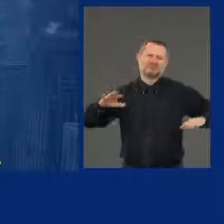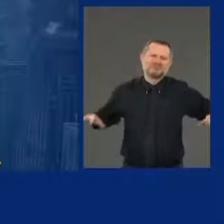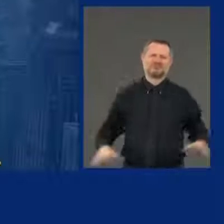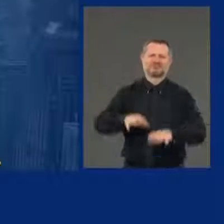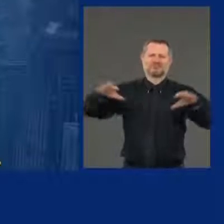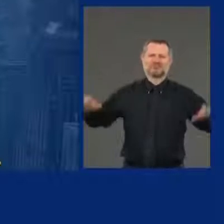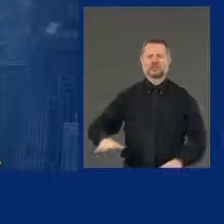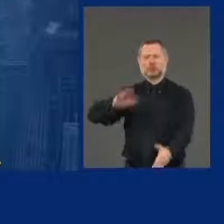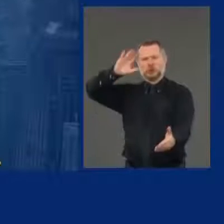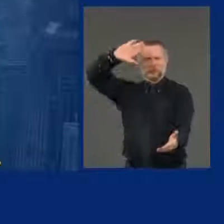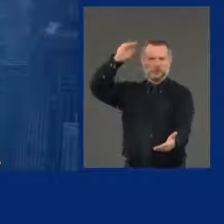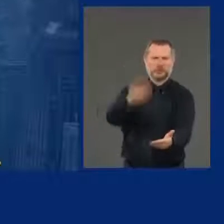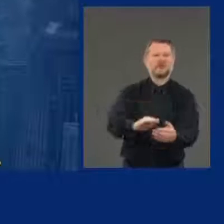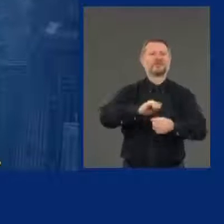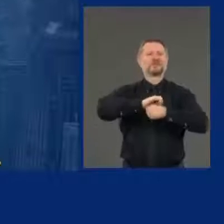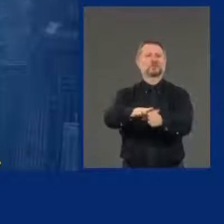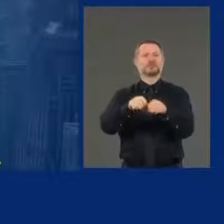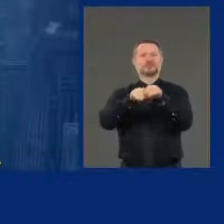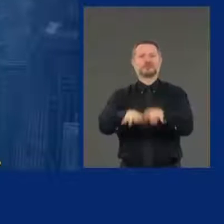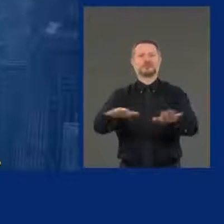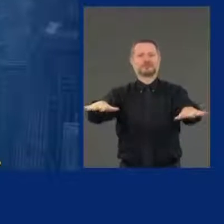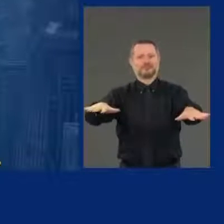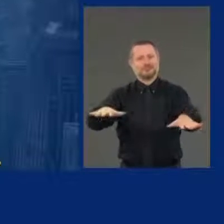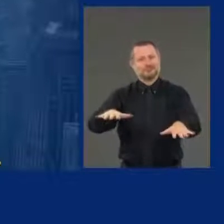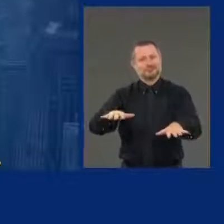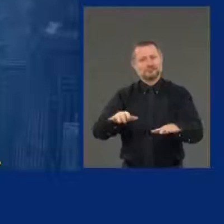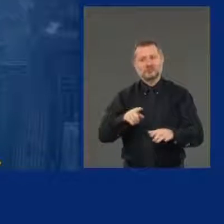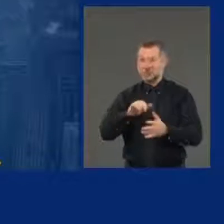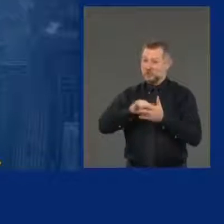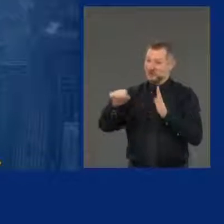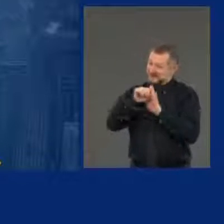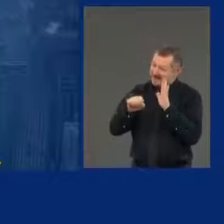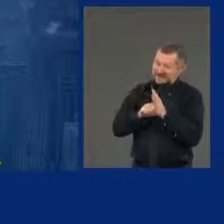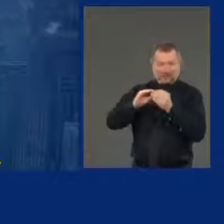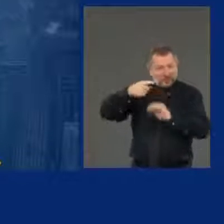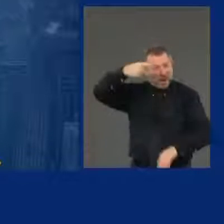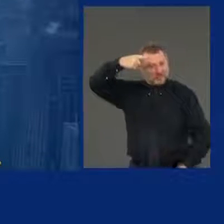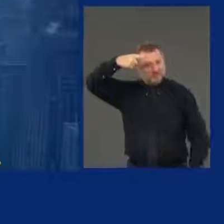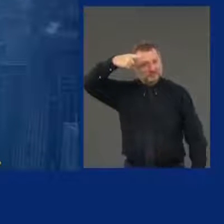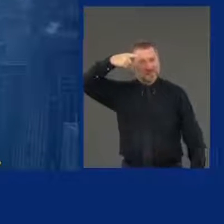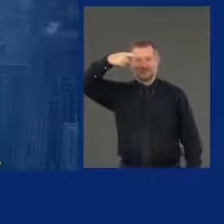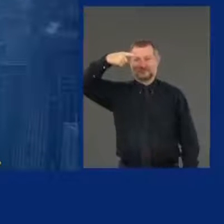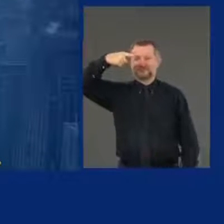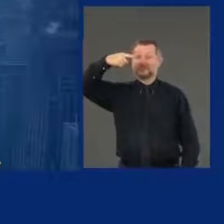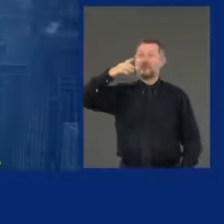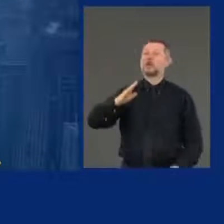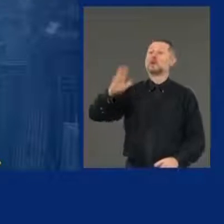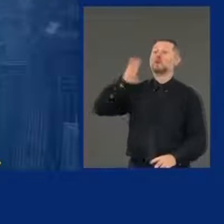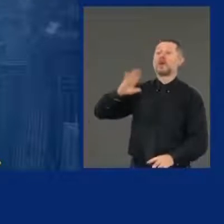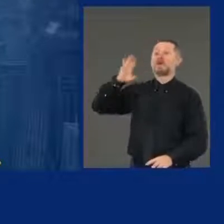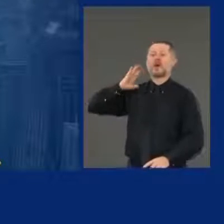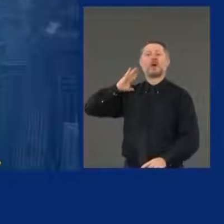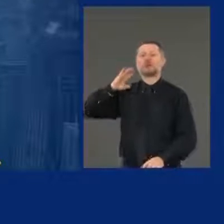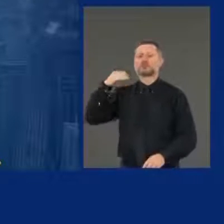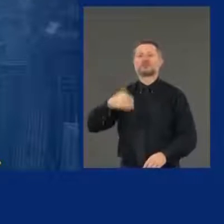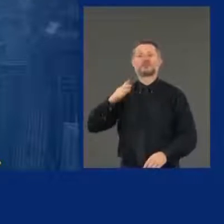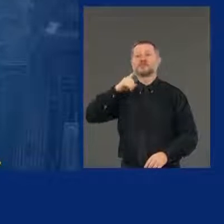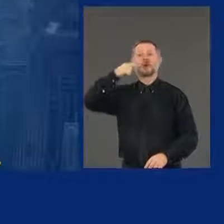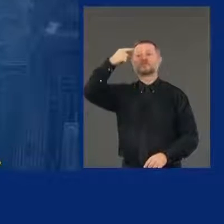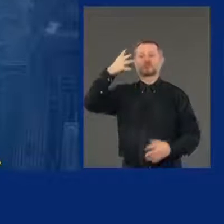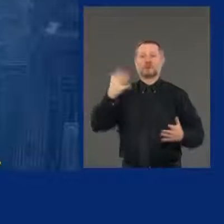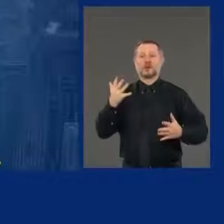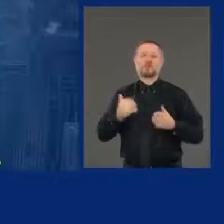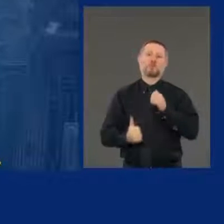of the virus. New York State, where we had the worst numbers on